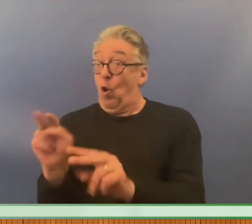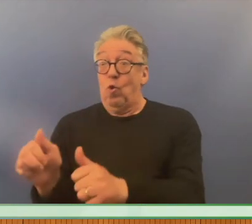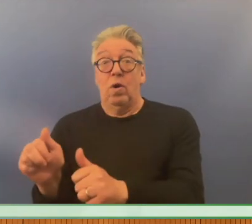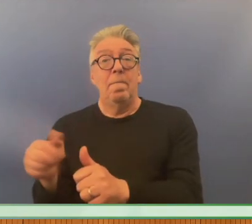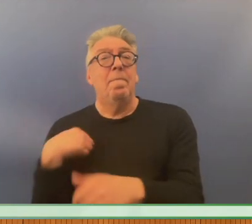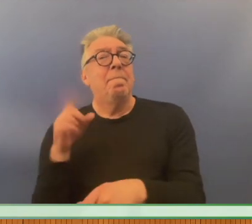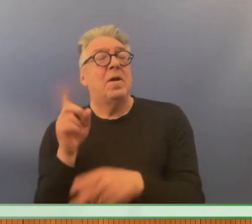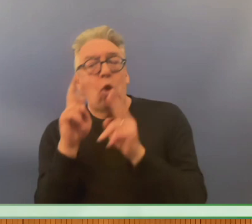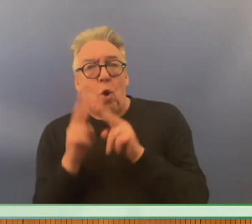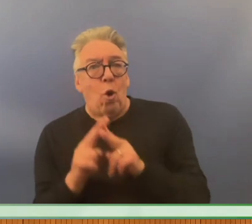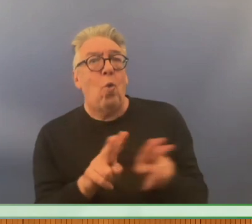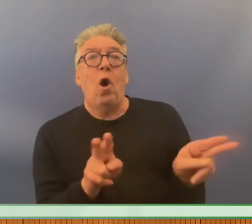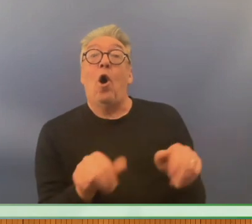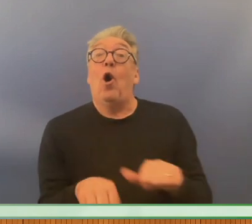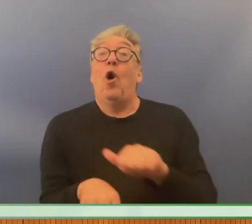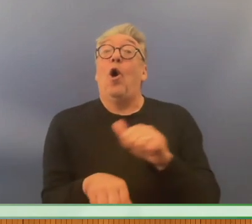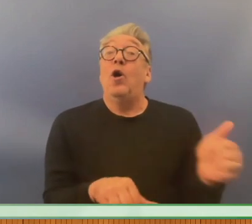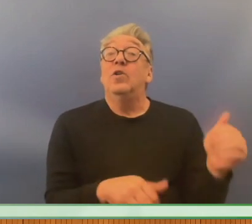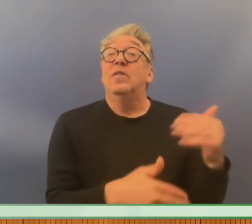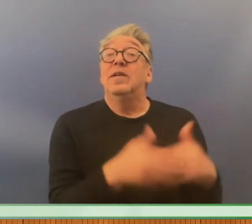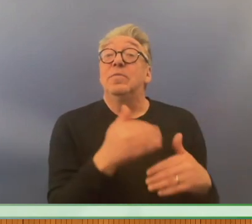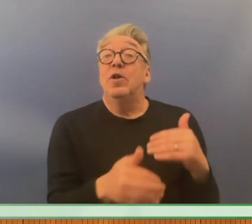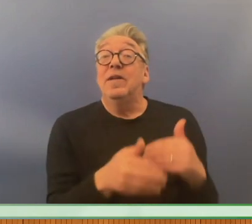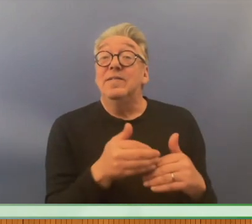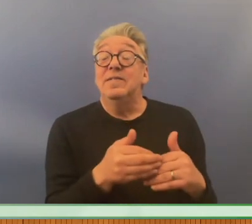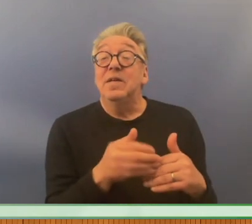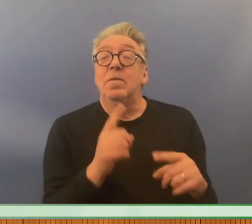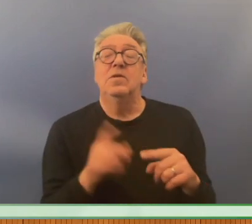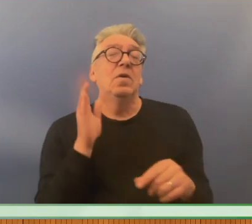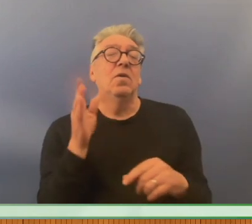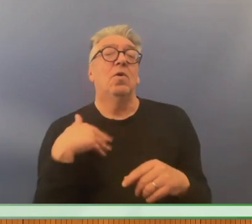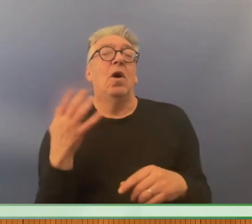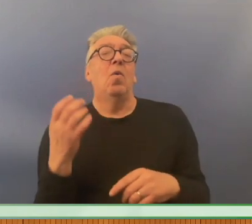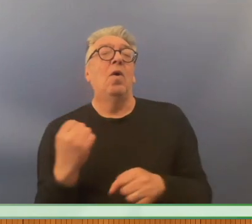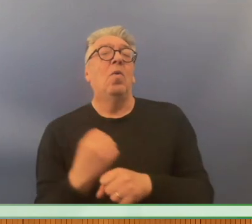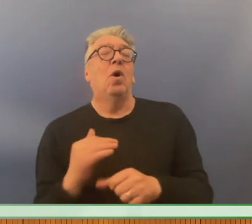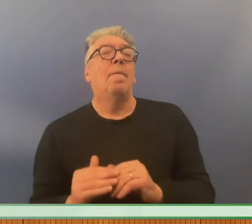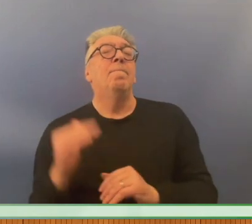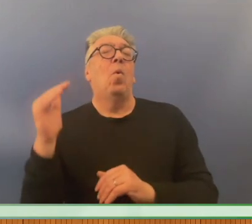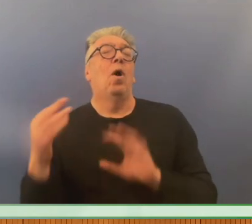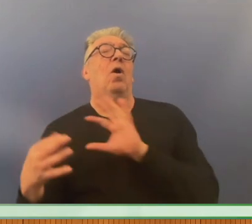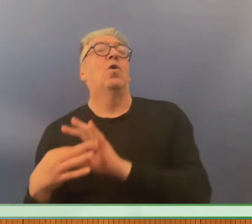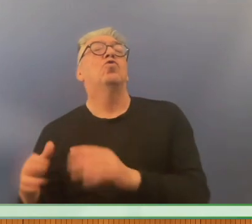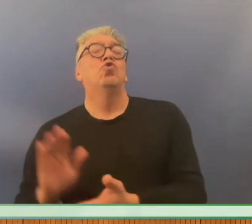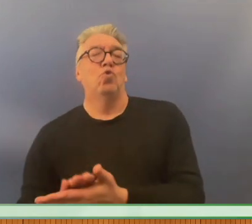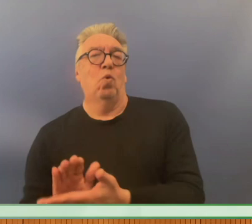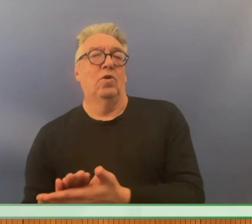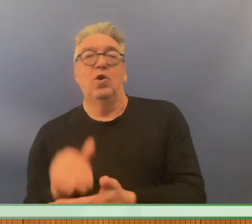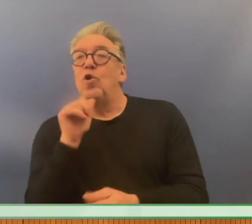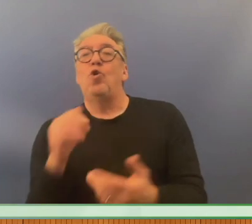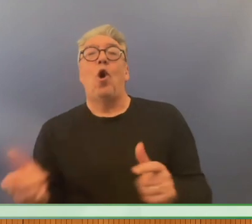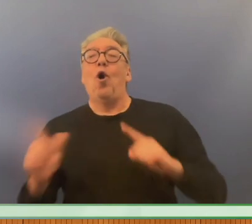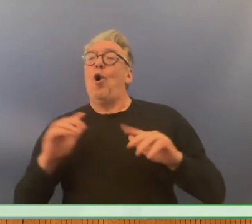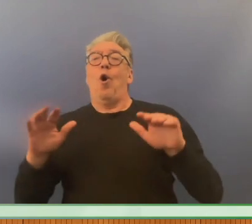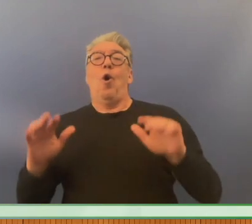and we're also going to make sure that through working with schools, we create a pipeline, not just wait till higher education, but we